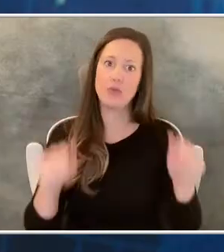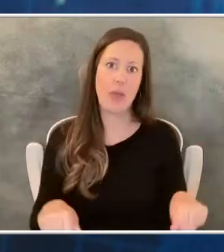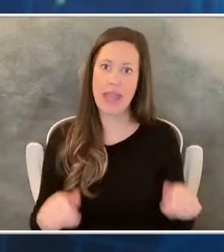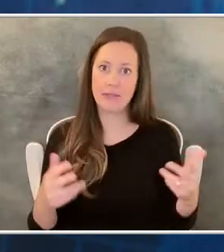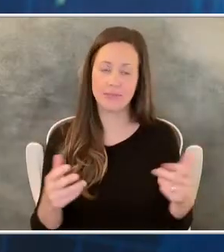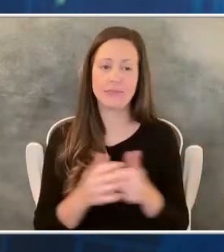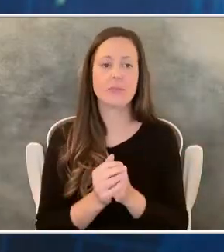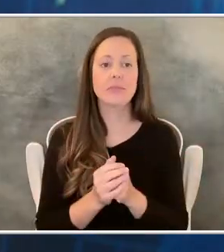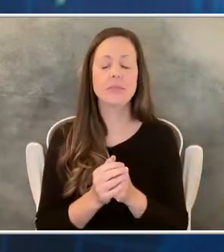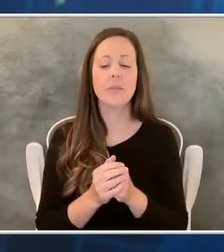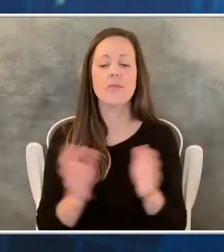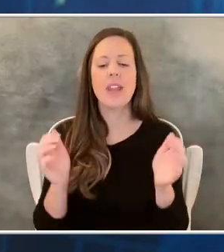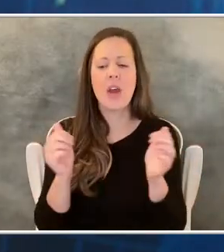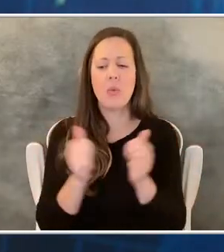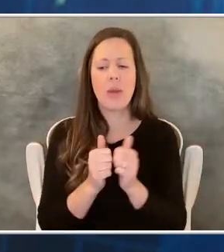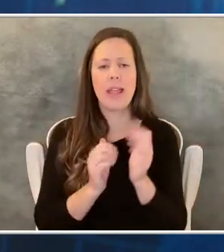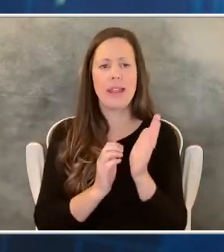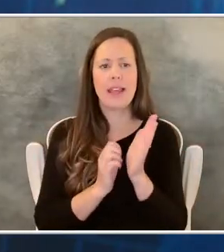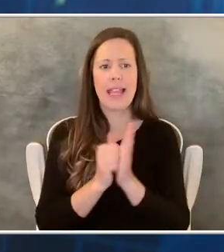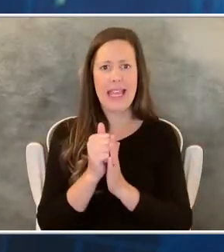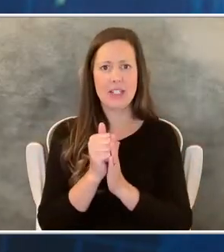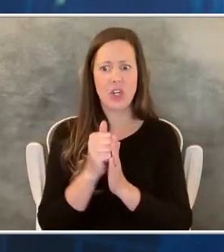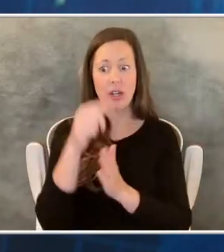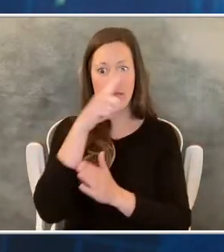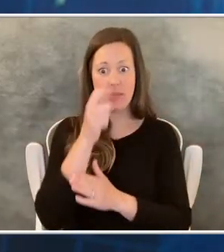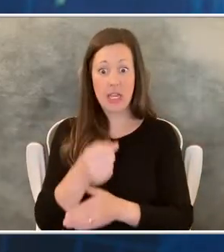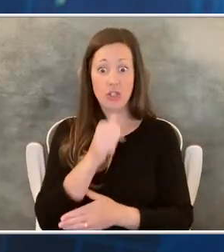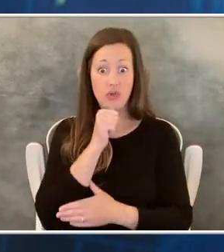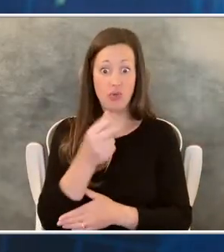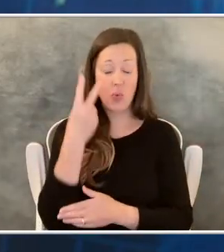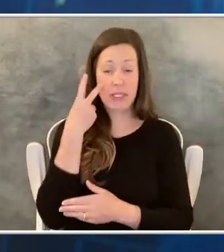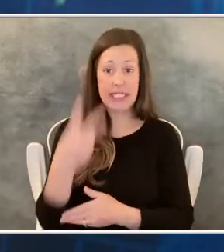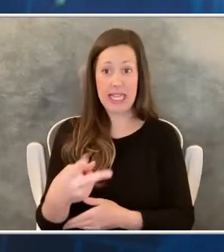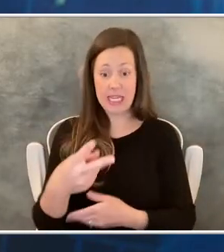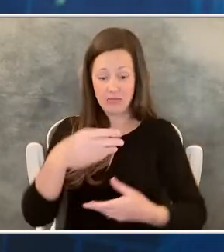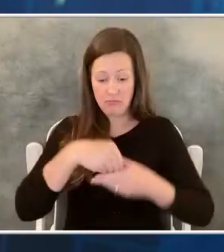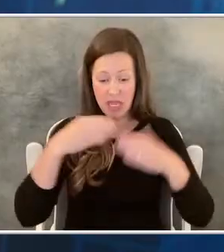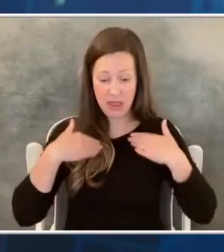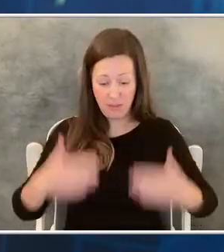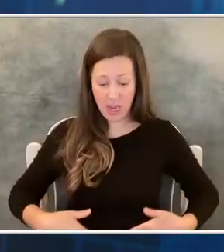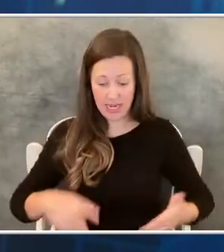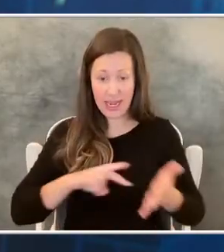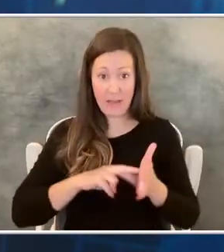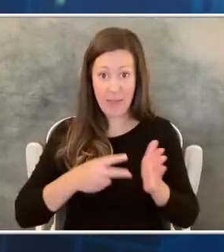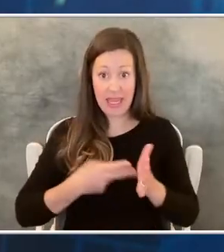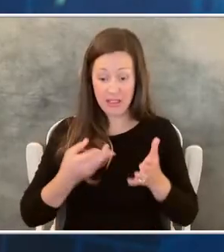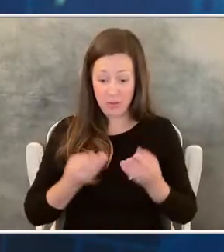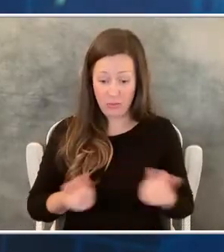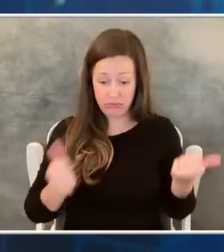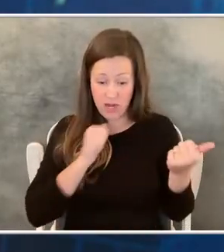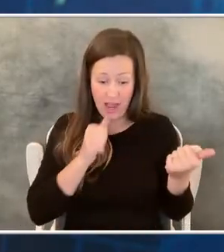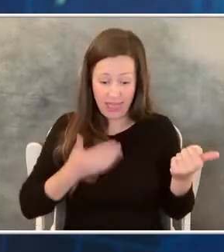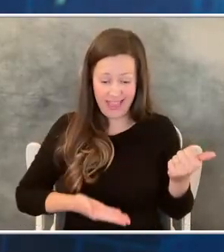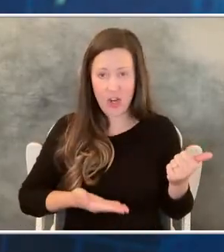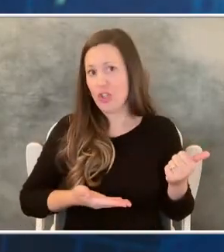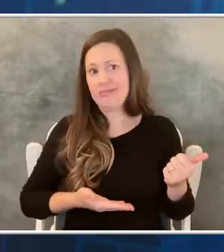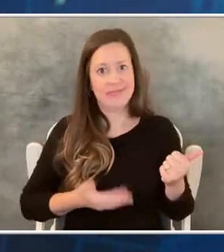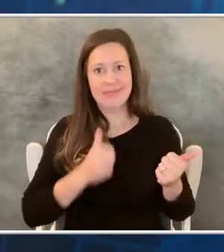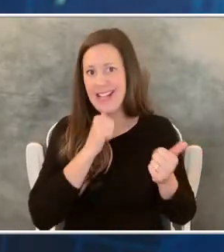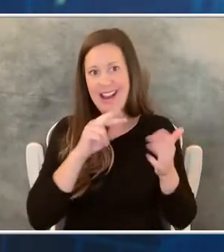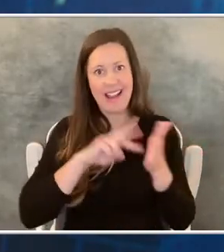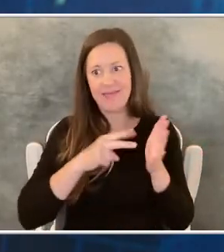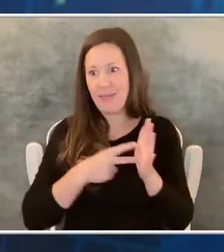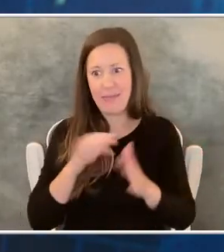cancers is that just because you do not see does not mean they are not there. Okay, and